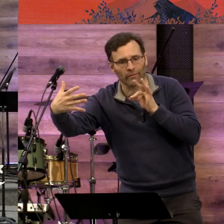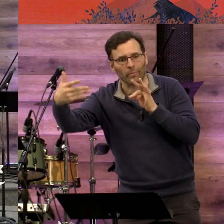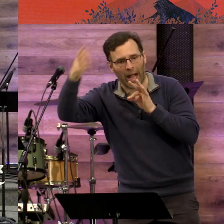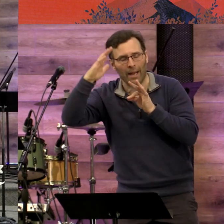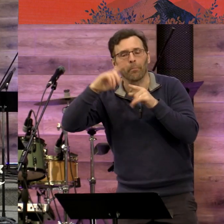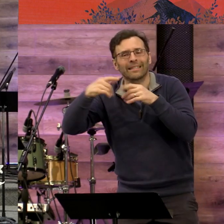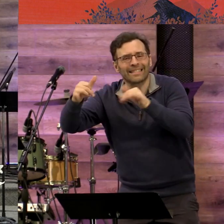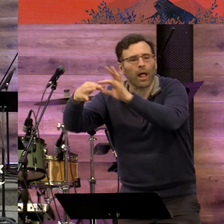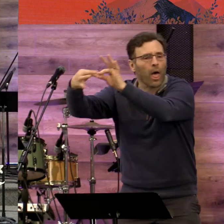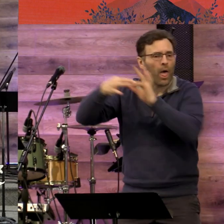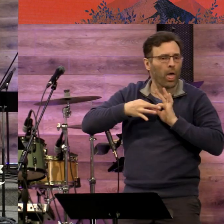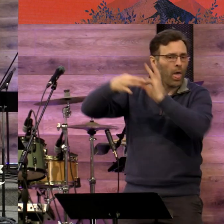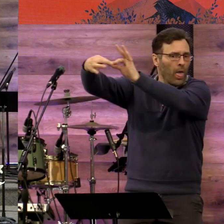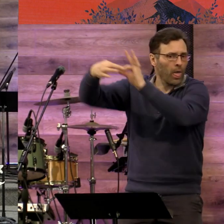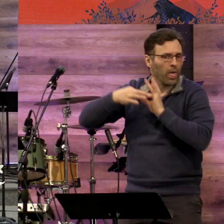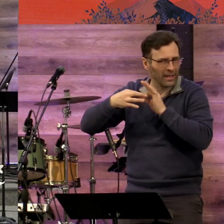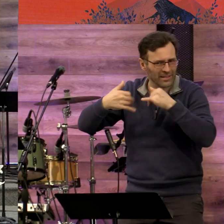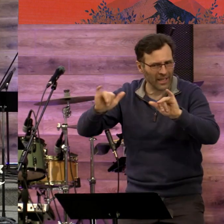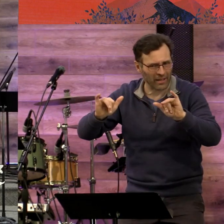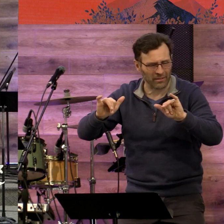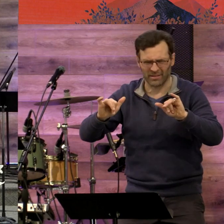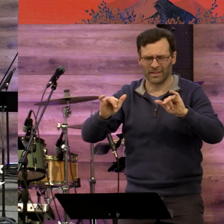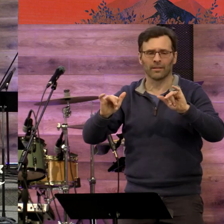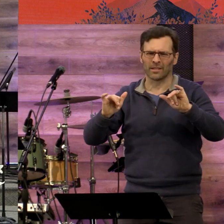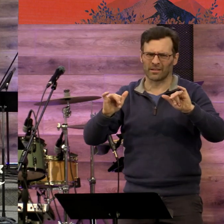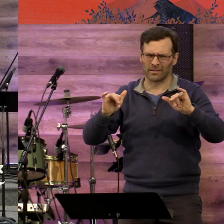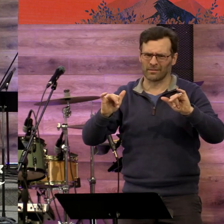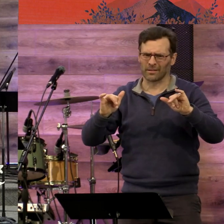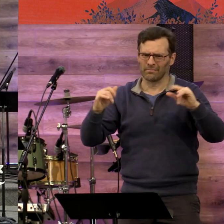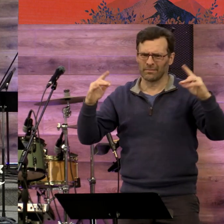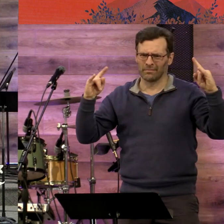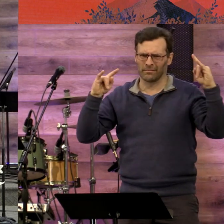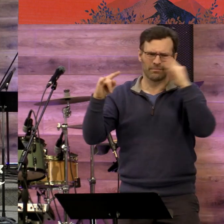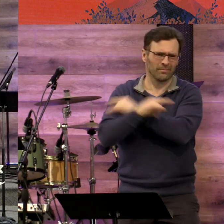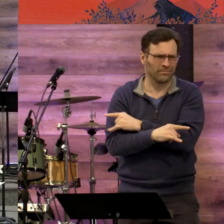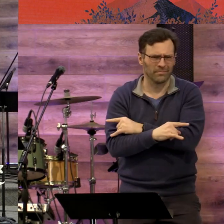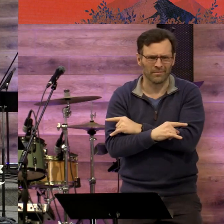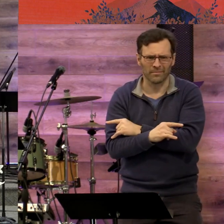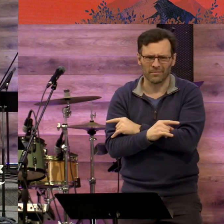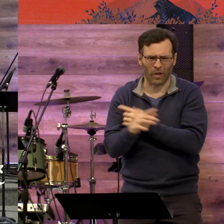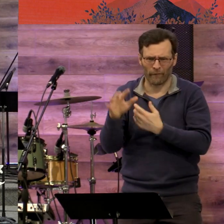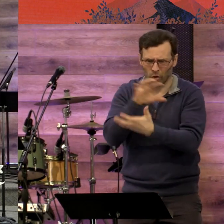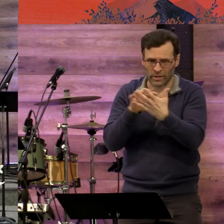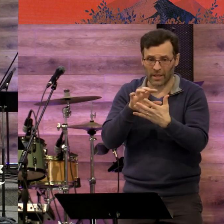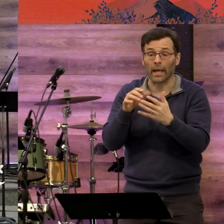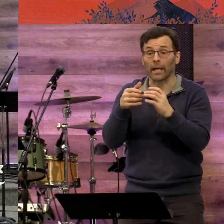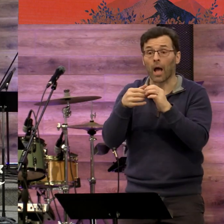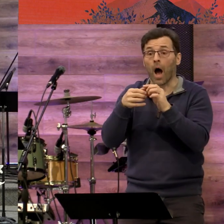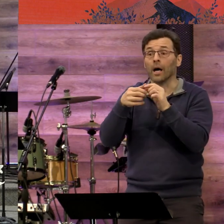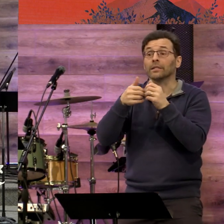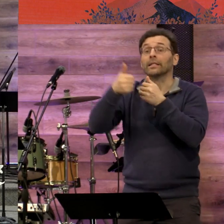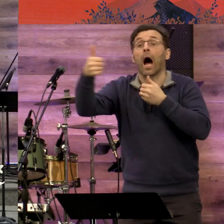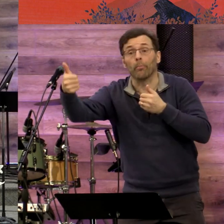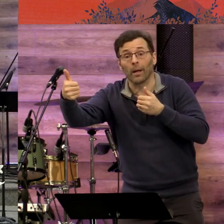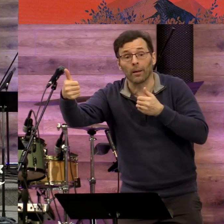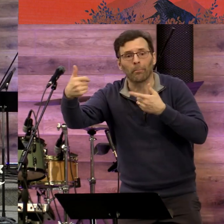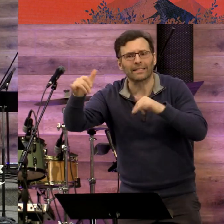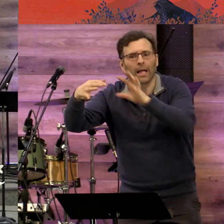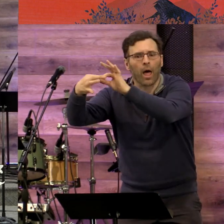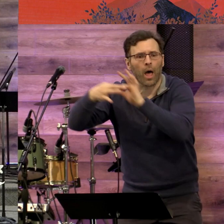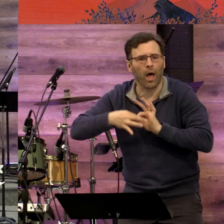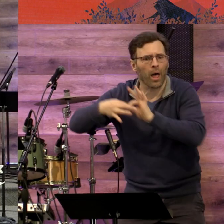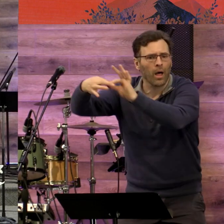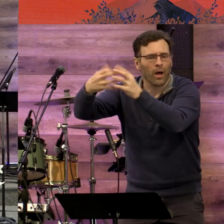with God. This is a profound mystery, isn't it? A little bit confusing. He is distinct from God and yet one with